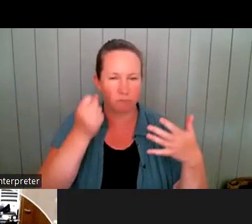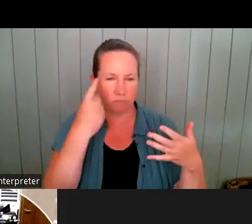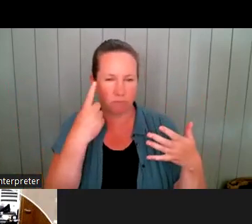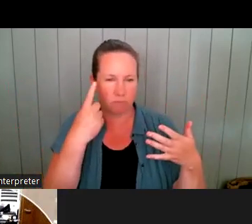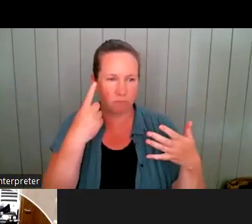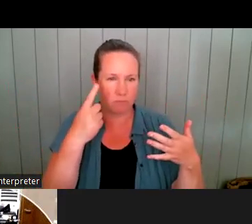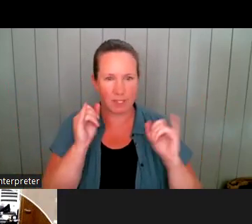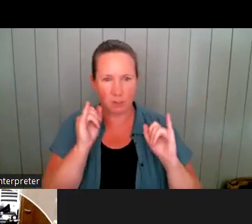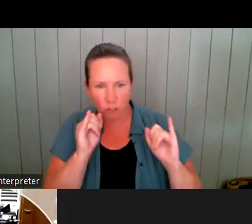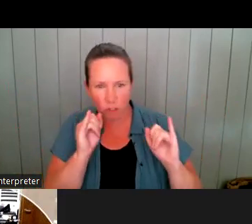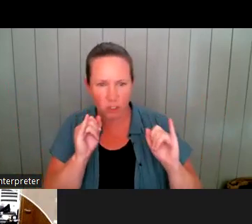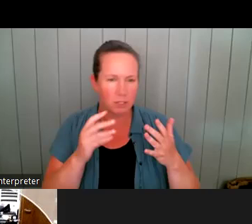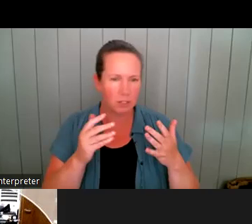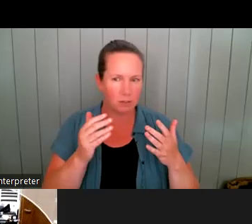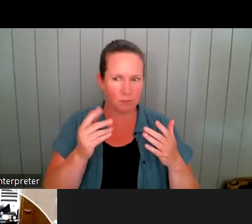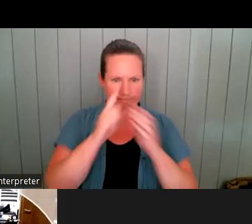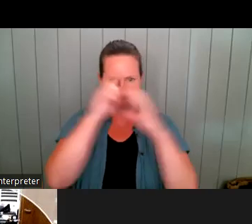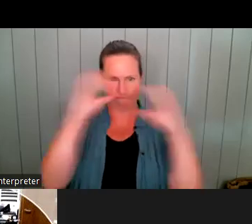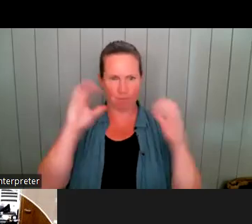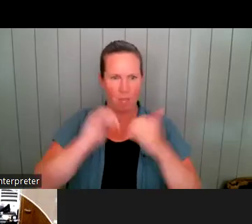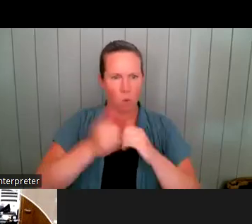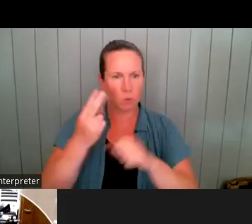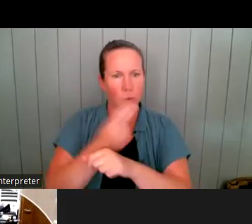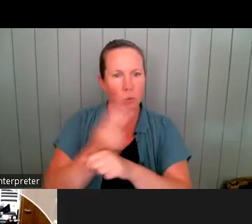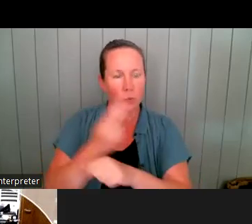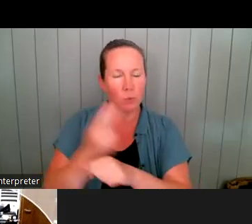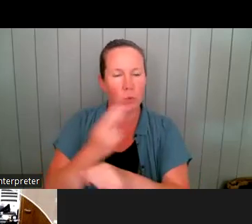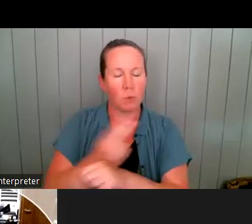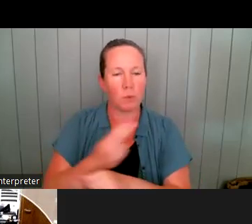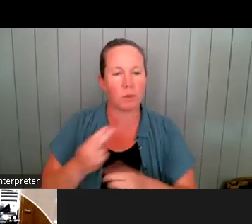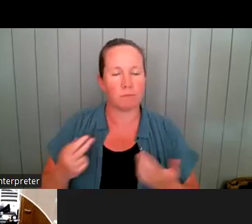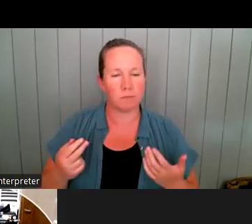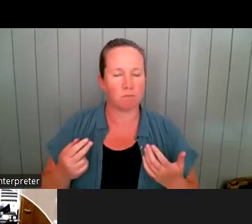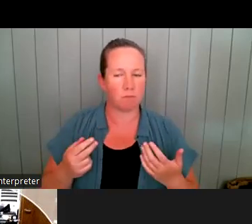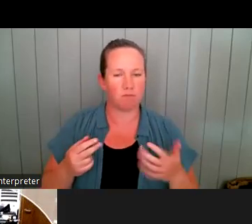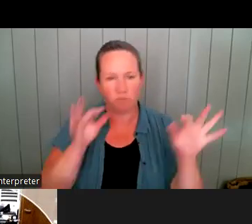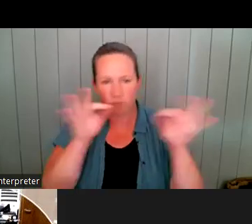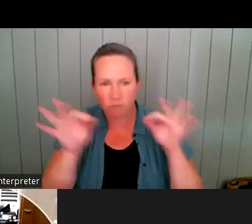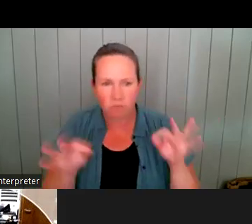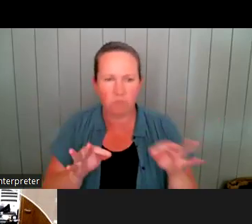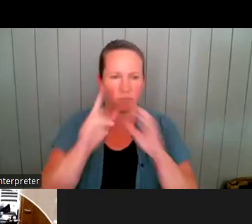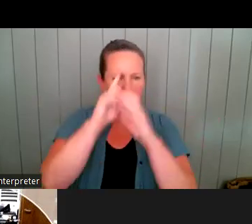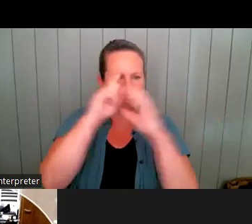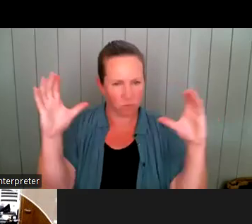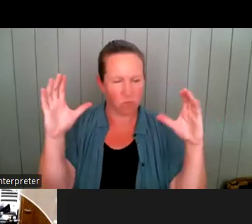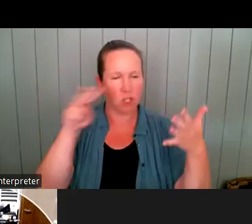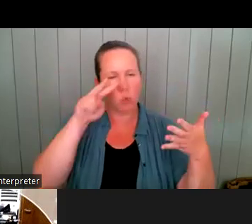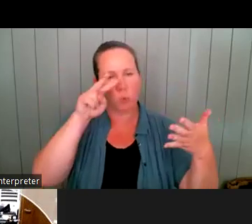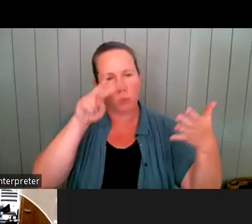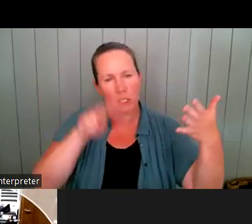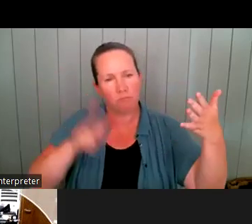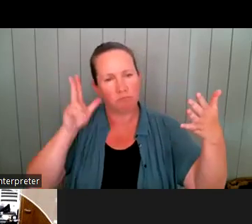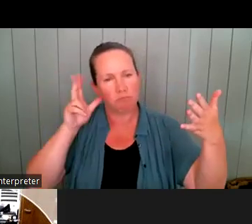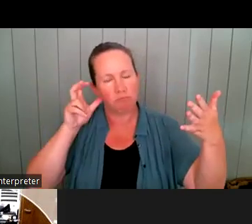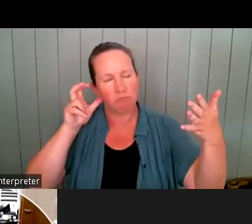respond to the interest profiler. They describe what it is and encourage you